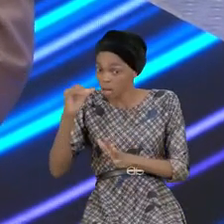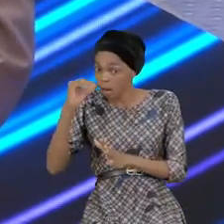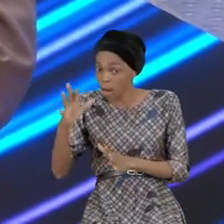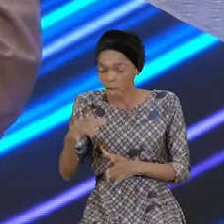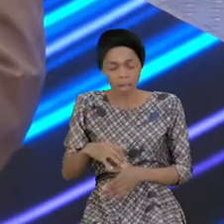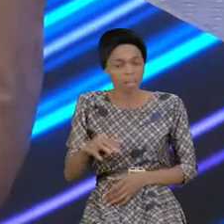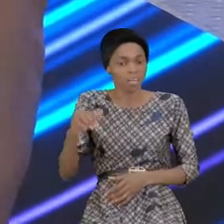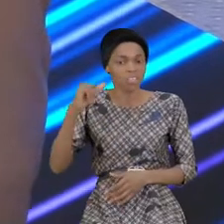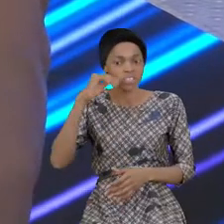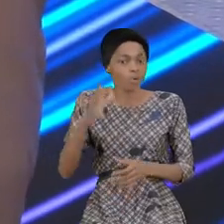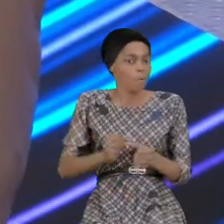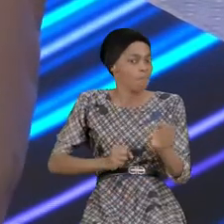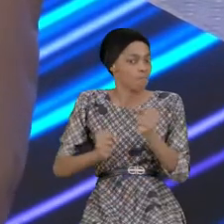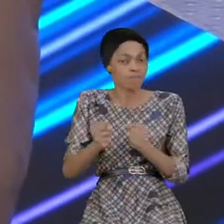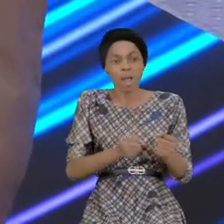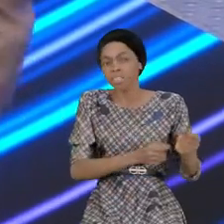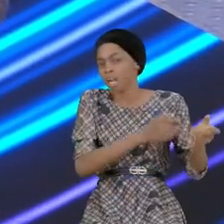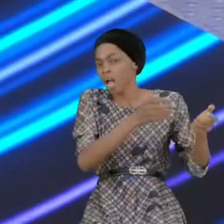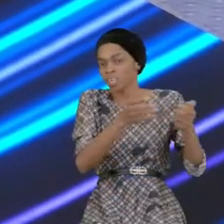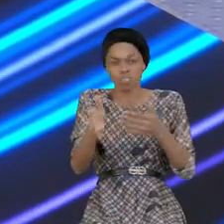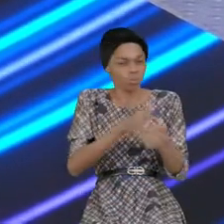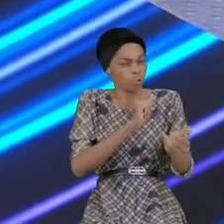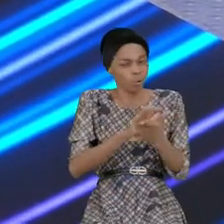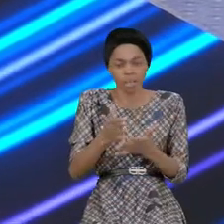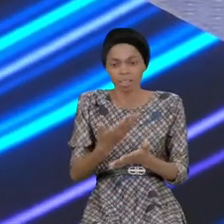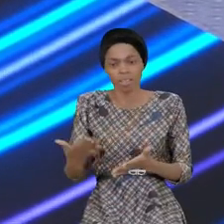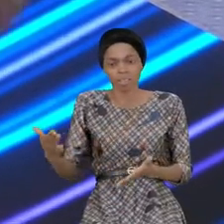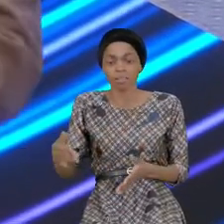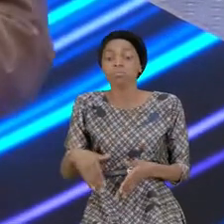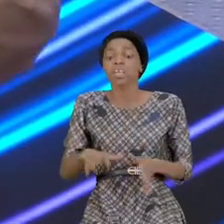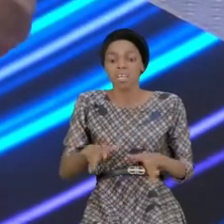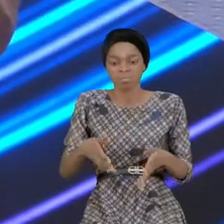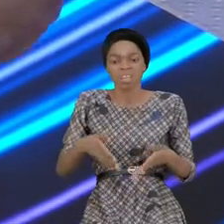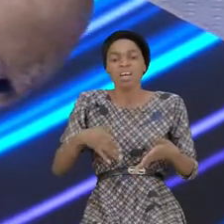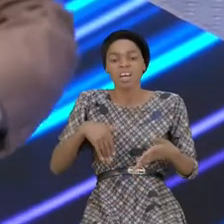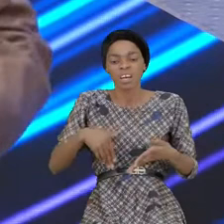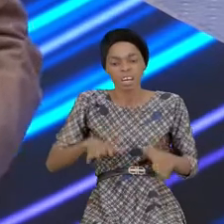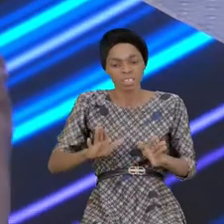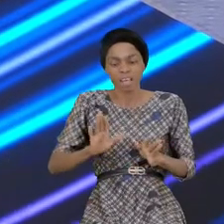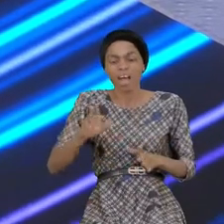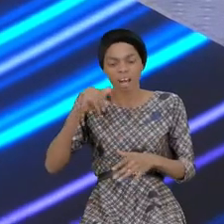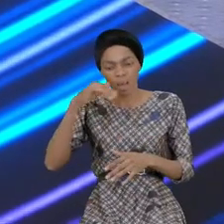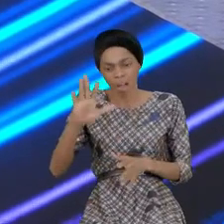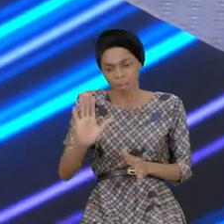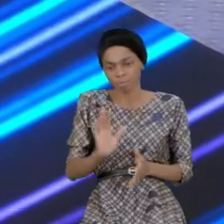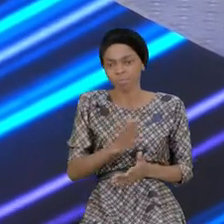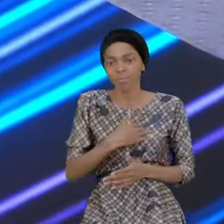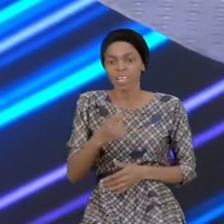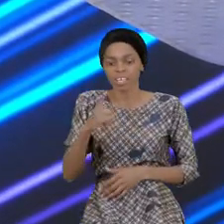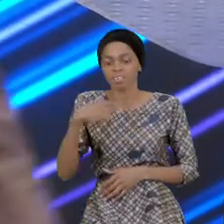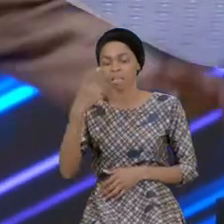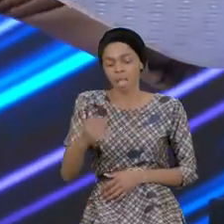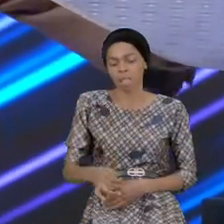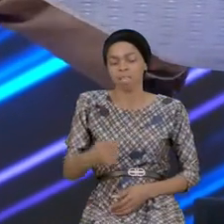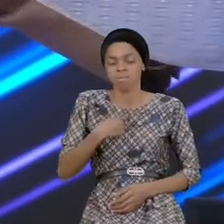building down. Let the roof stay. Let her have her way. And then you say, if I didn't fight